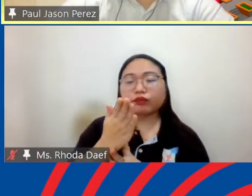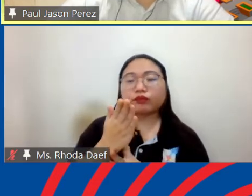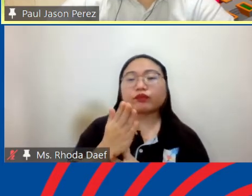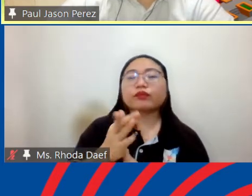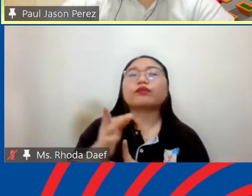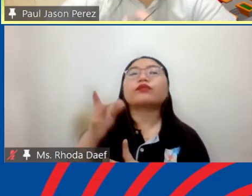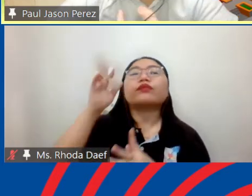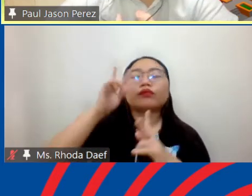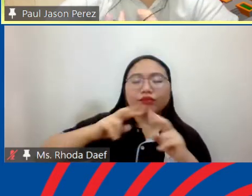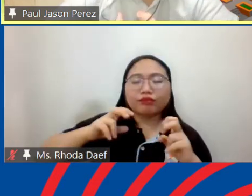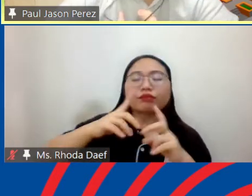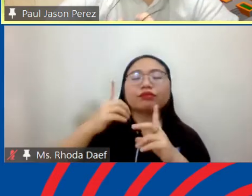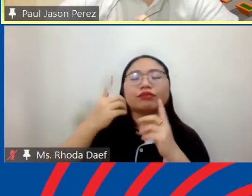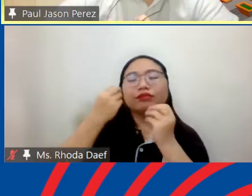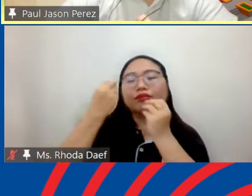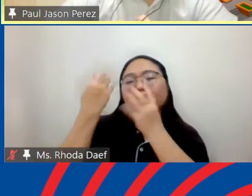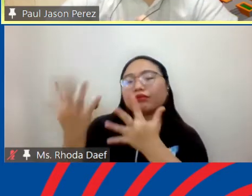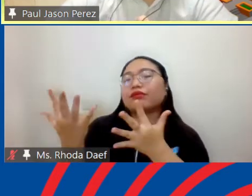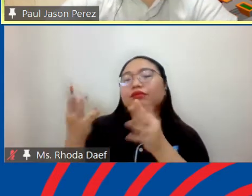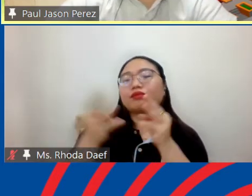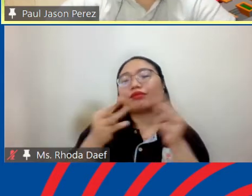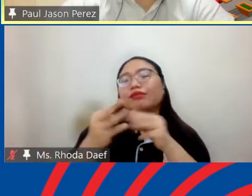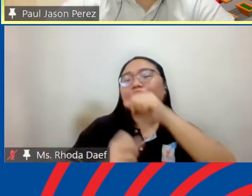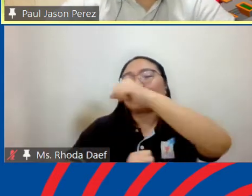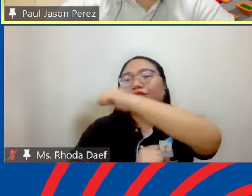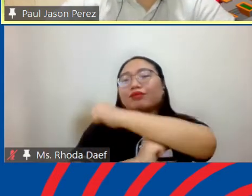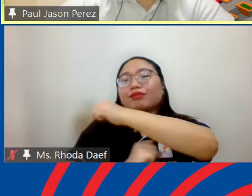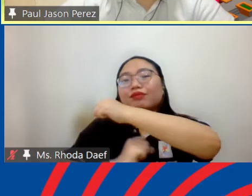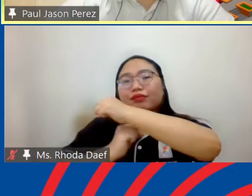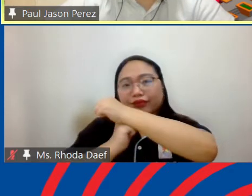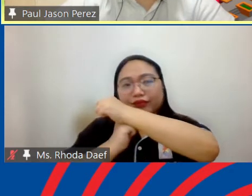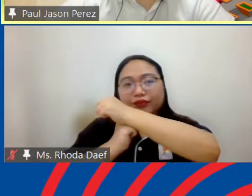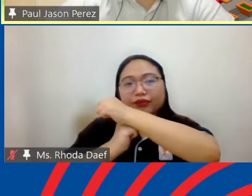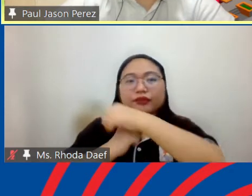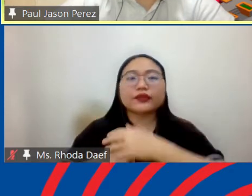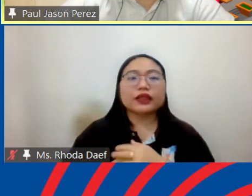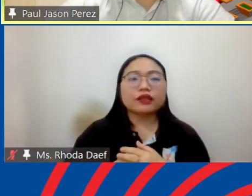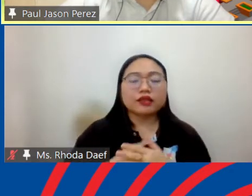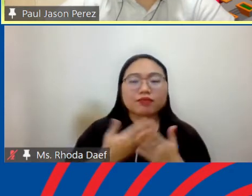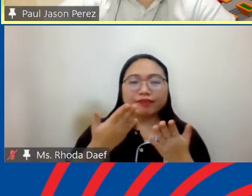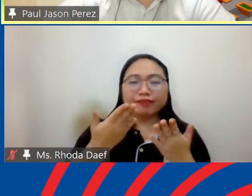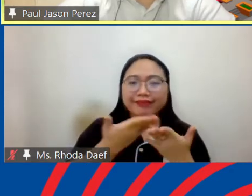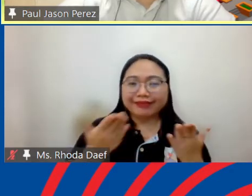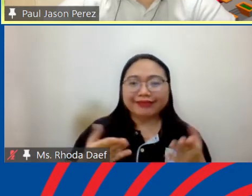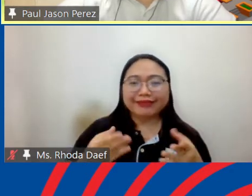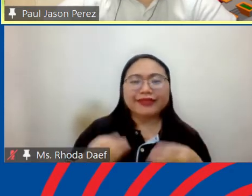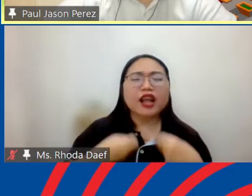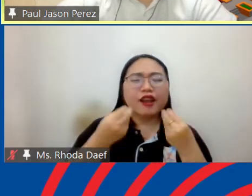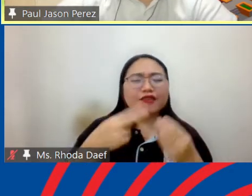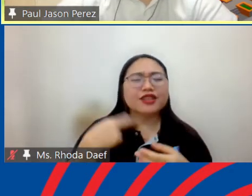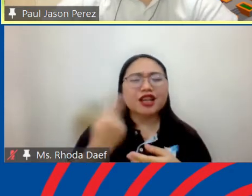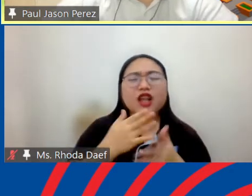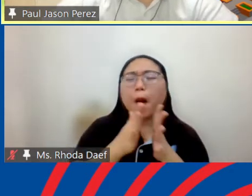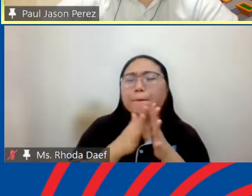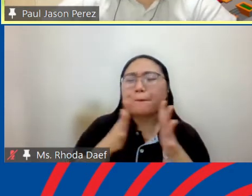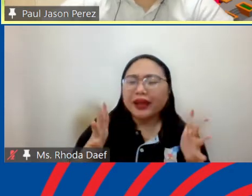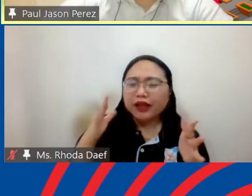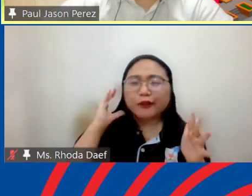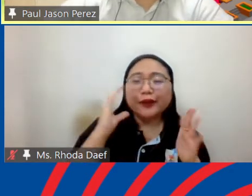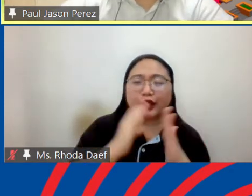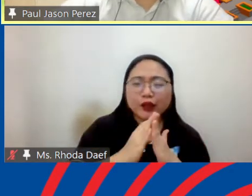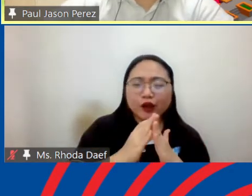management frameworks. And I love looking at frameworks because it gives us a big picture, and it also guides